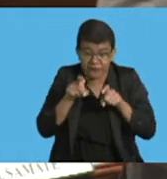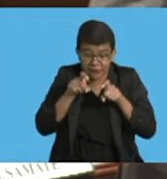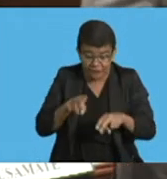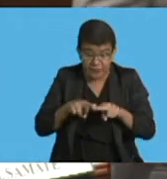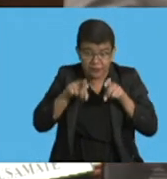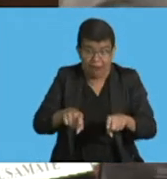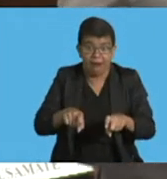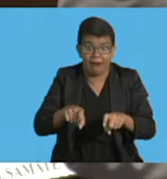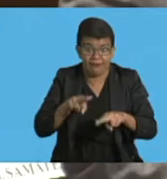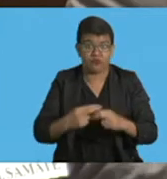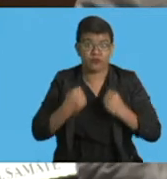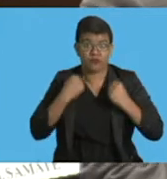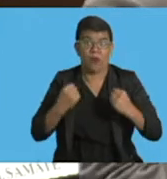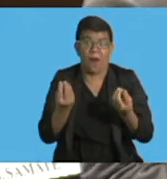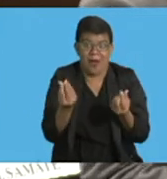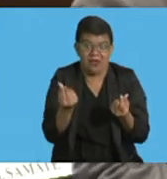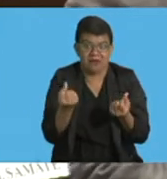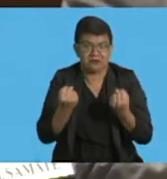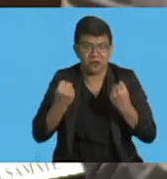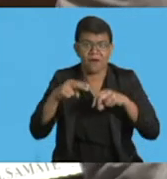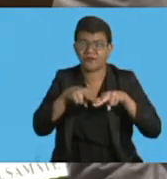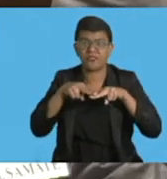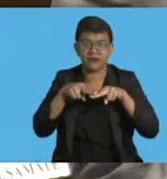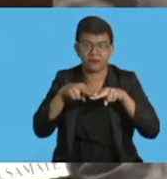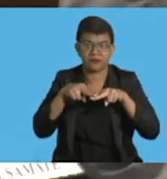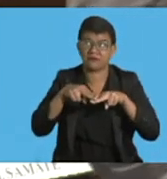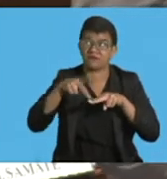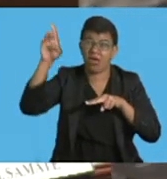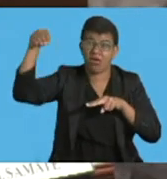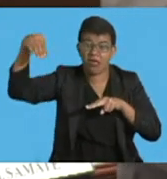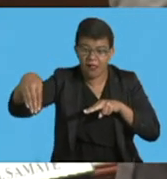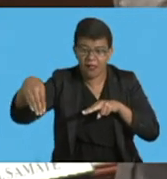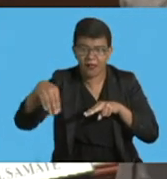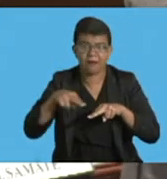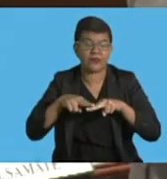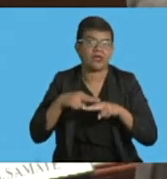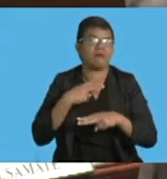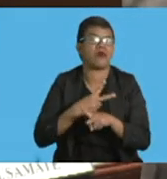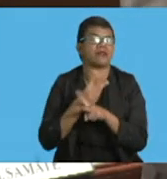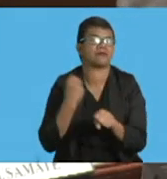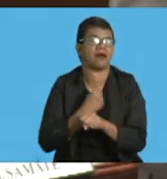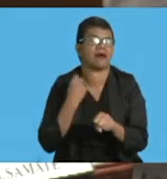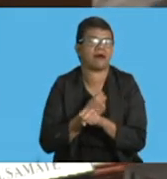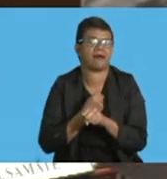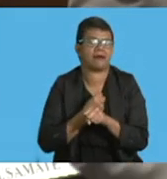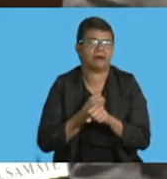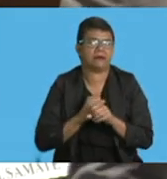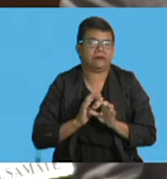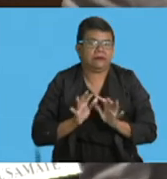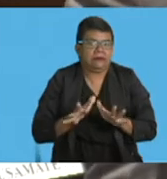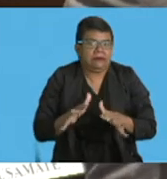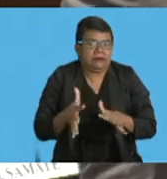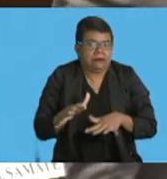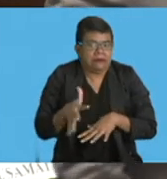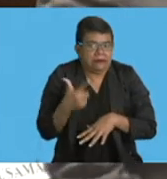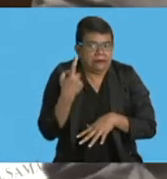then Fijian products or coming to Fiji does become a bit more expensive. So therefore, then people will start, considering, do we actually come to Fiji or